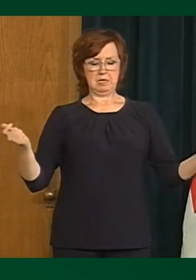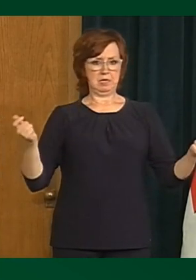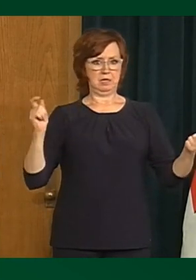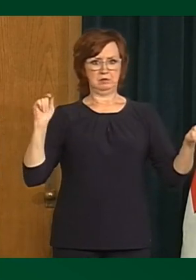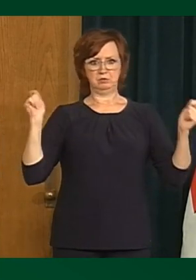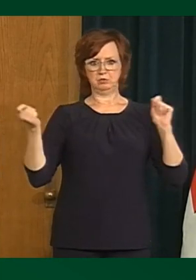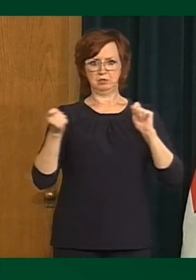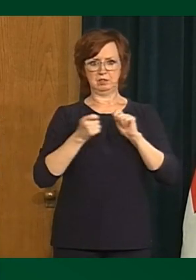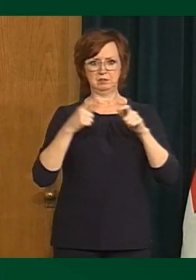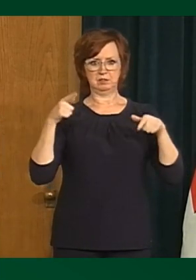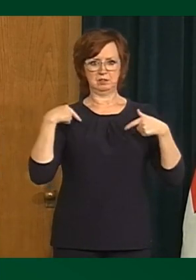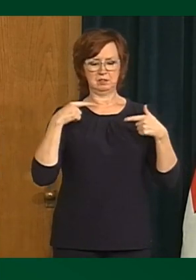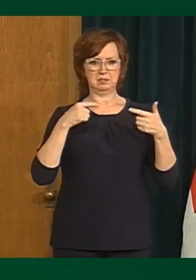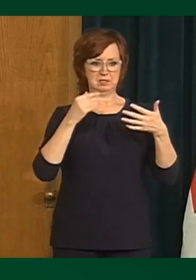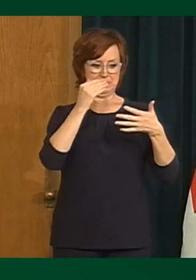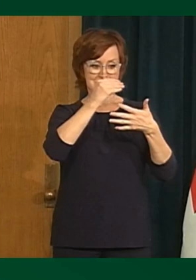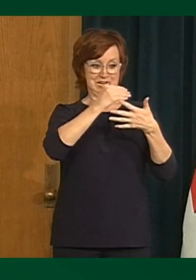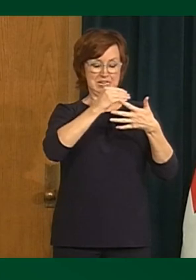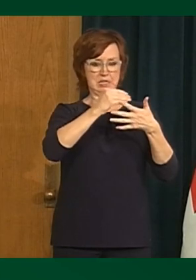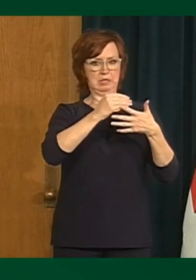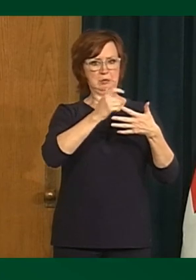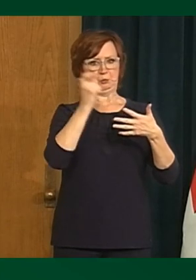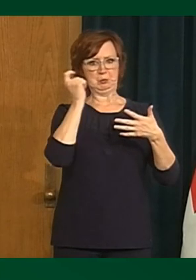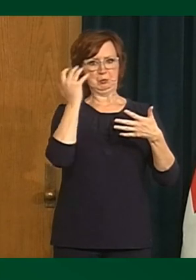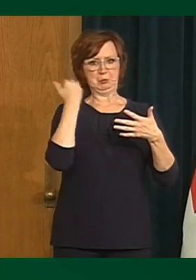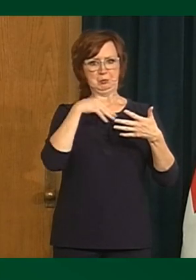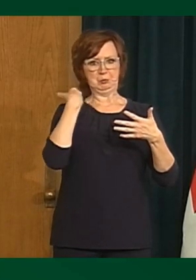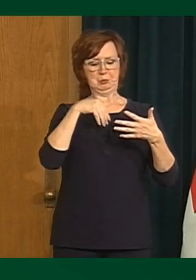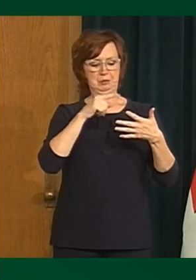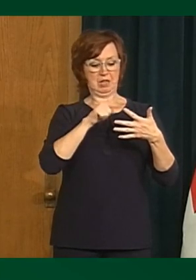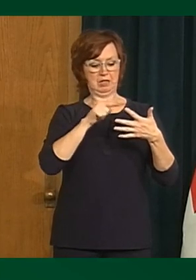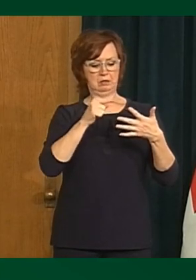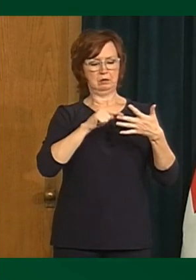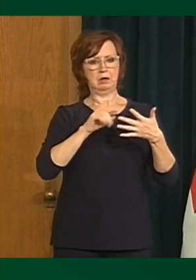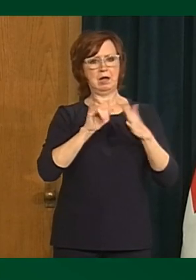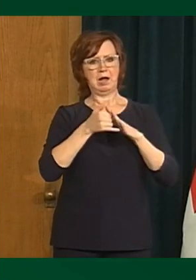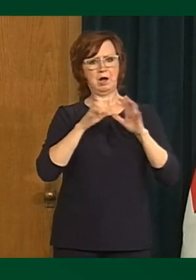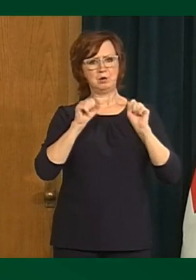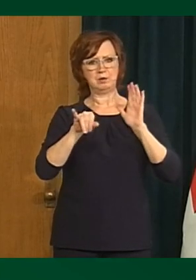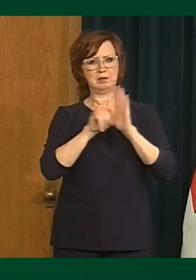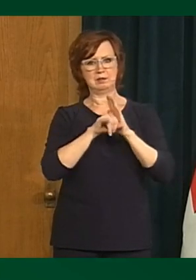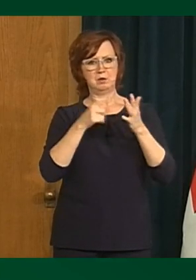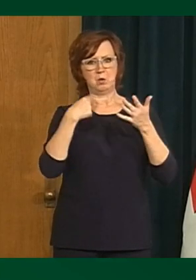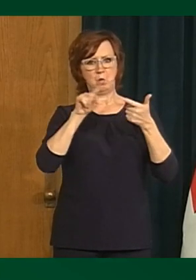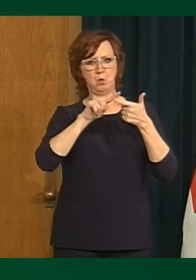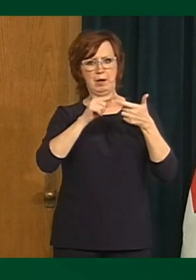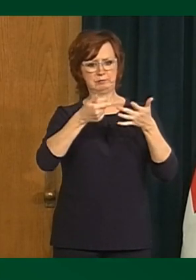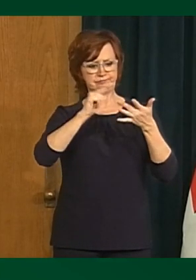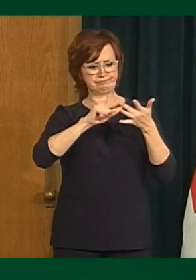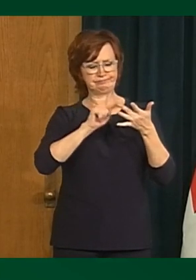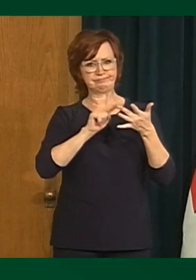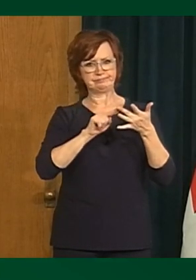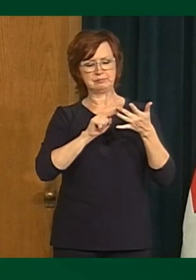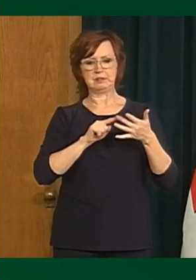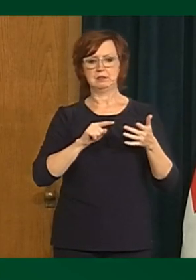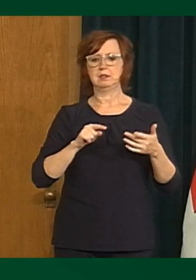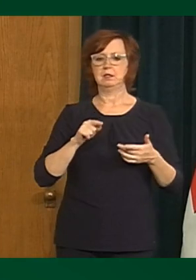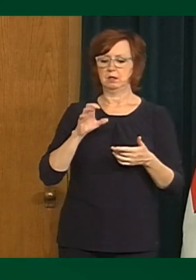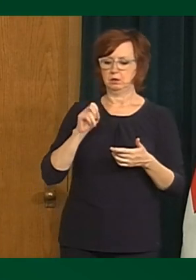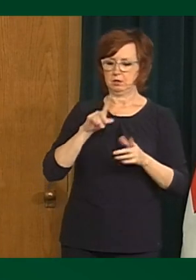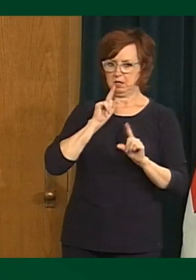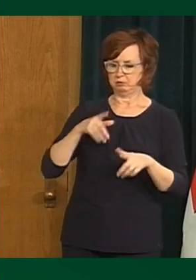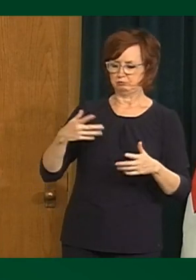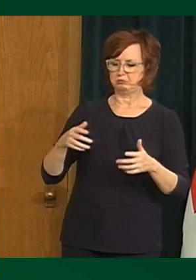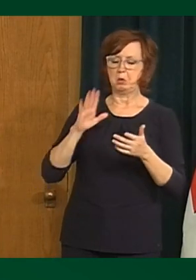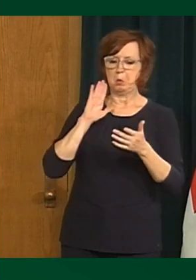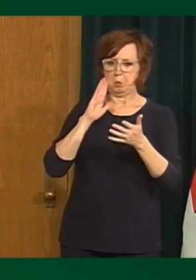to move to phase three? I think what we will do to the question earlier is we will discuss in the next